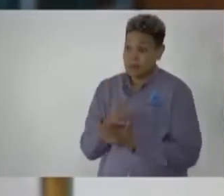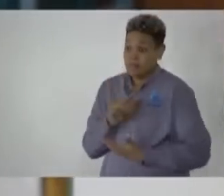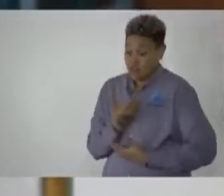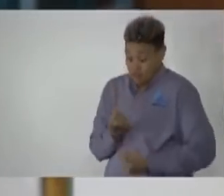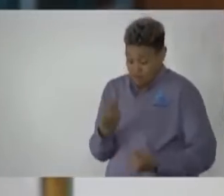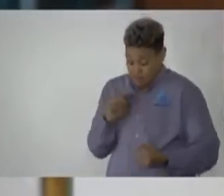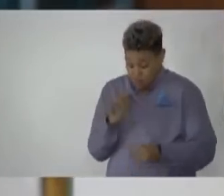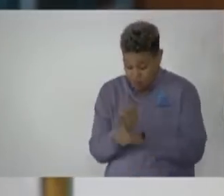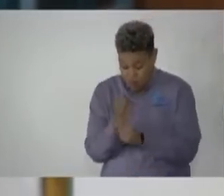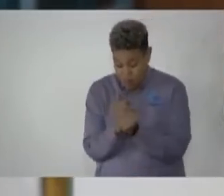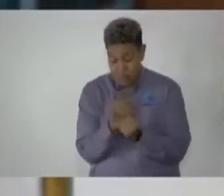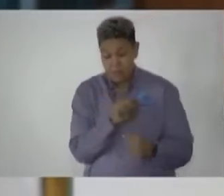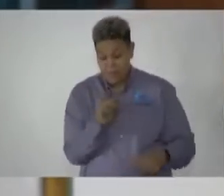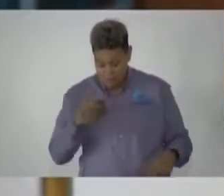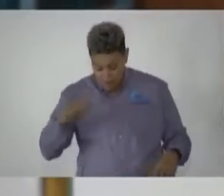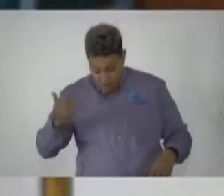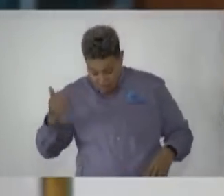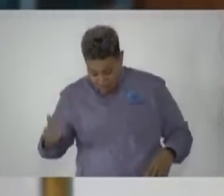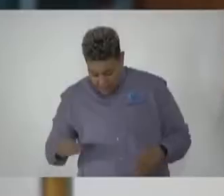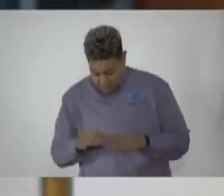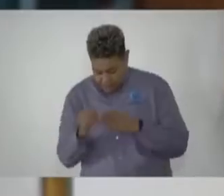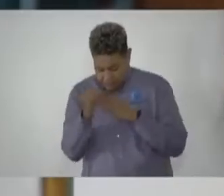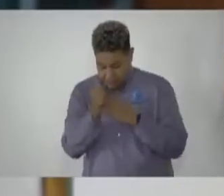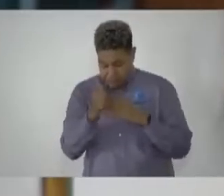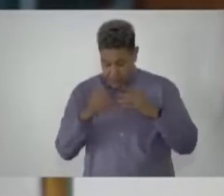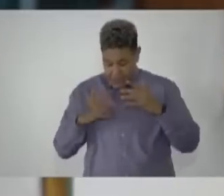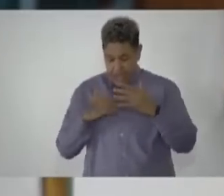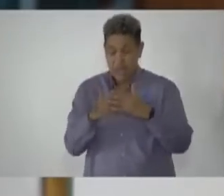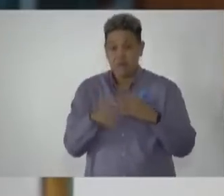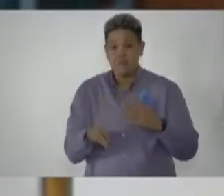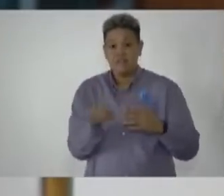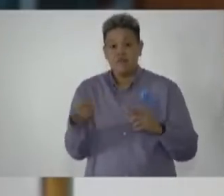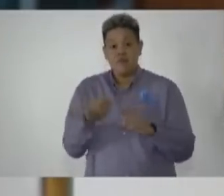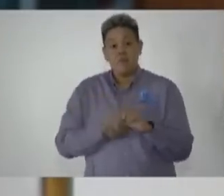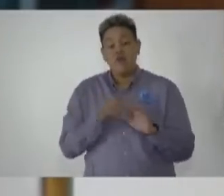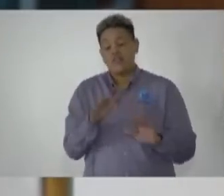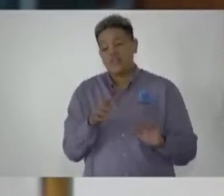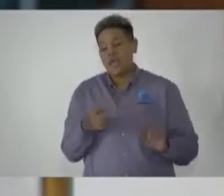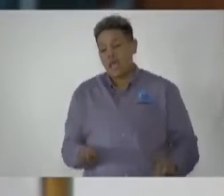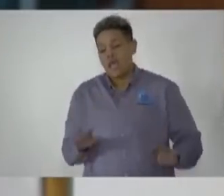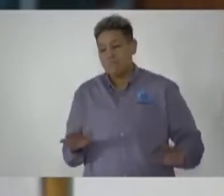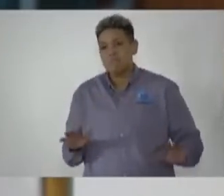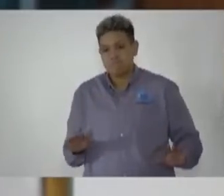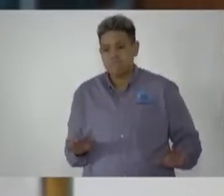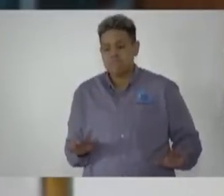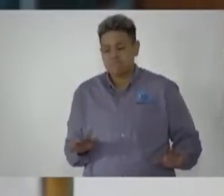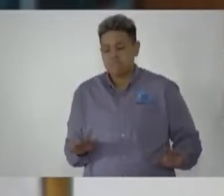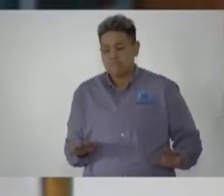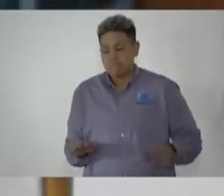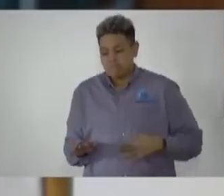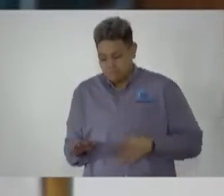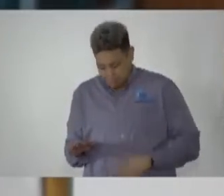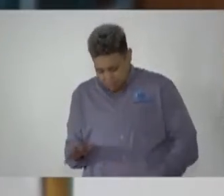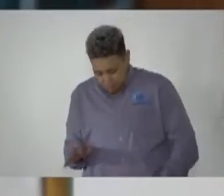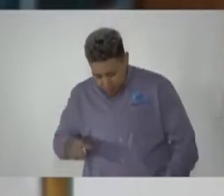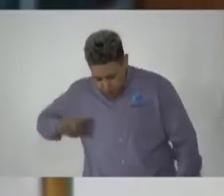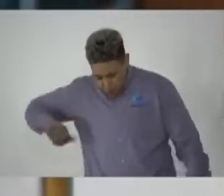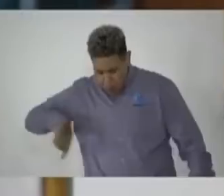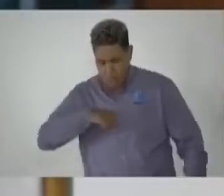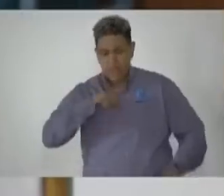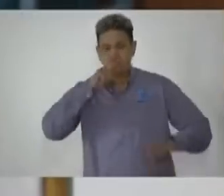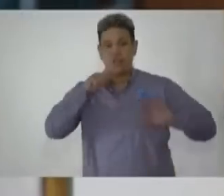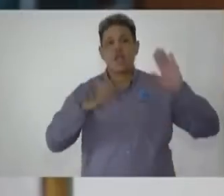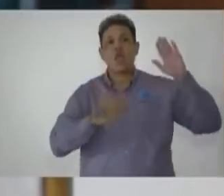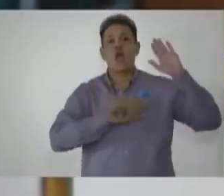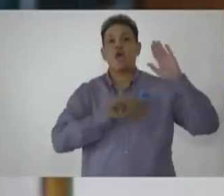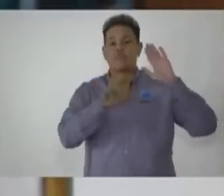colleagues on the other side in the lead up to this in the last few months, that we are